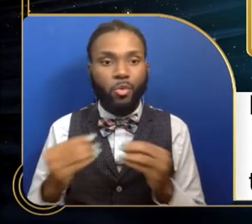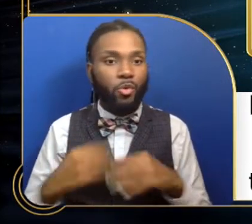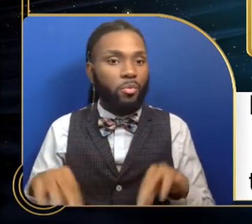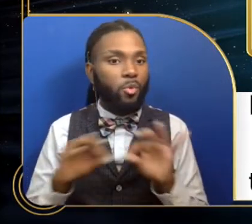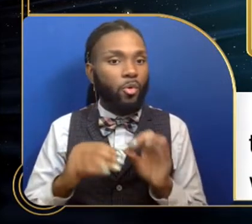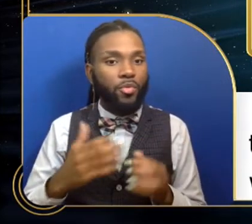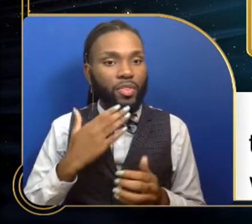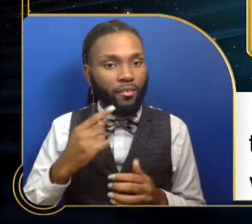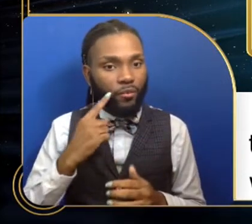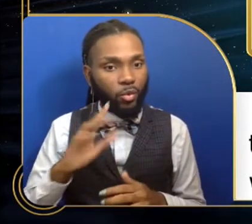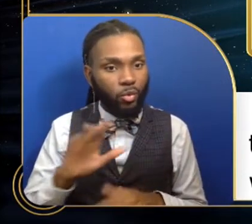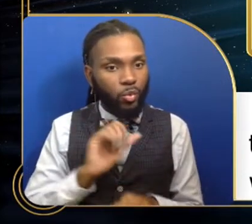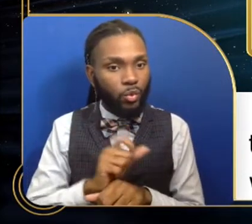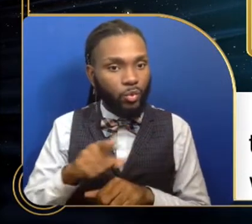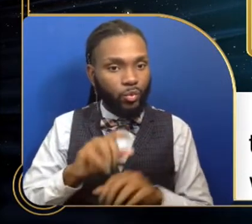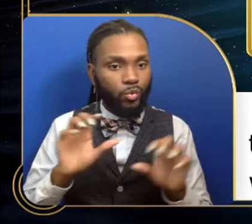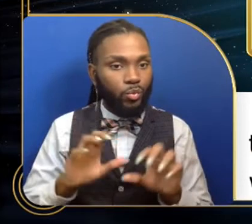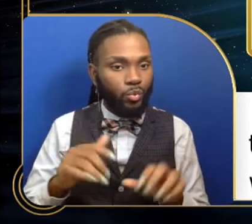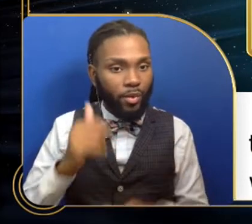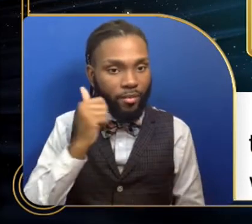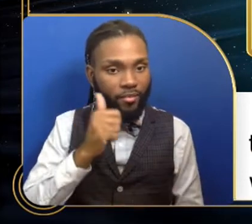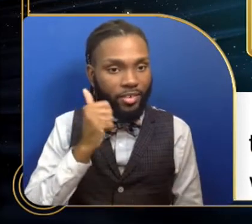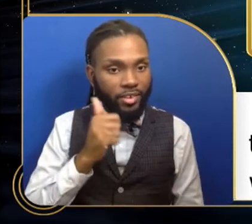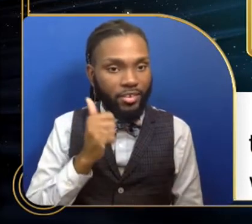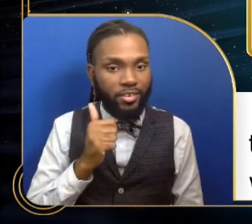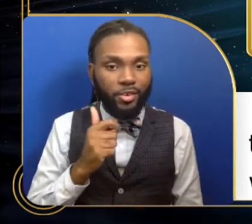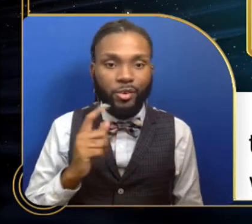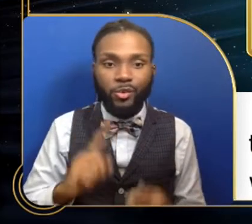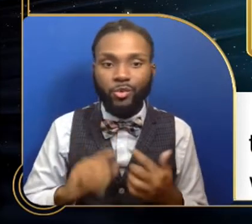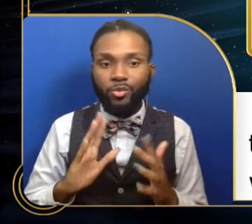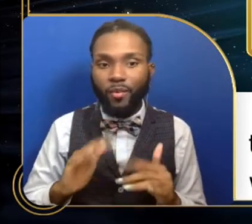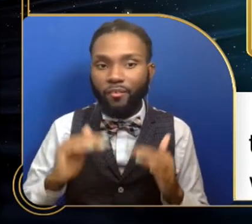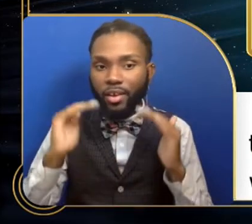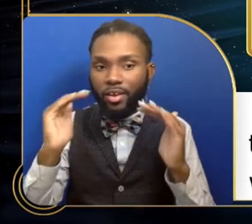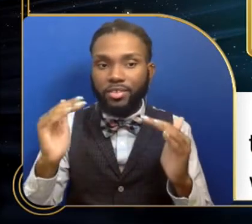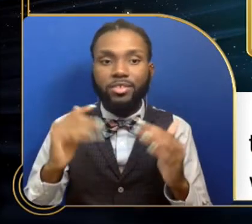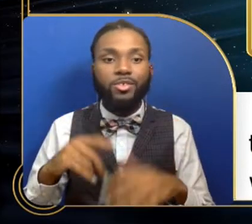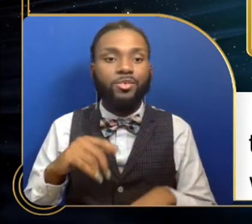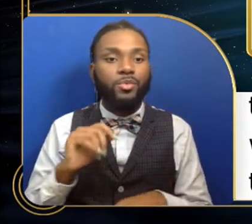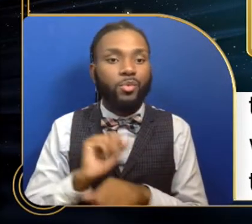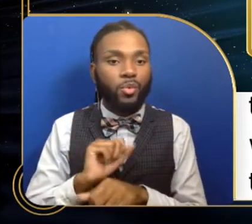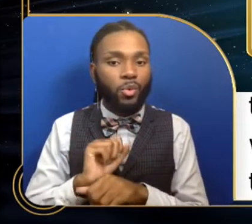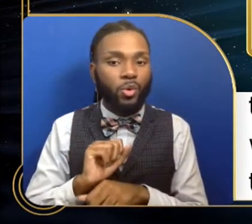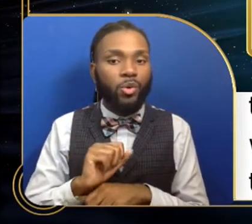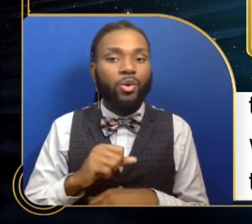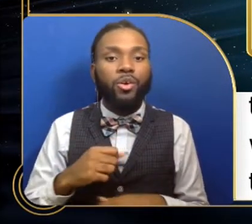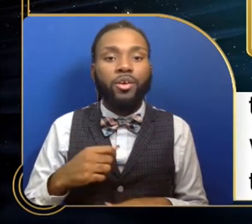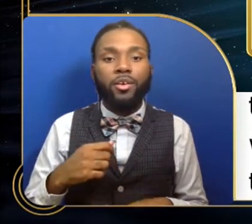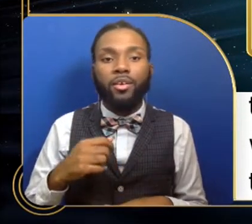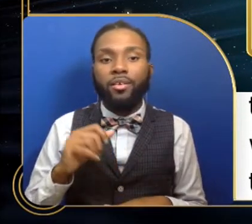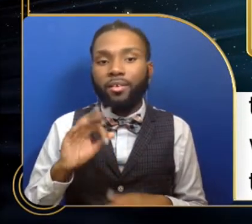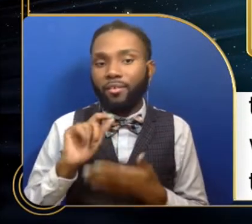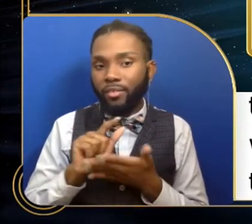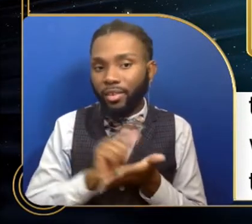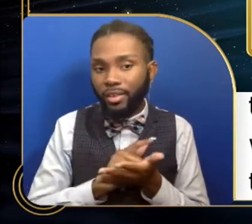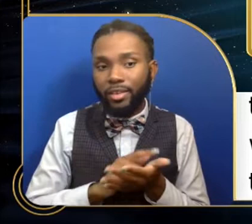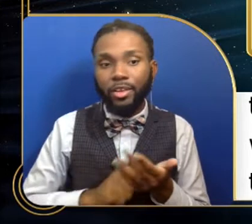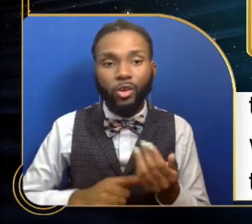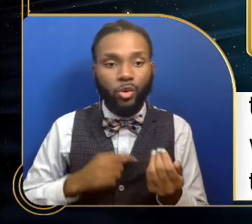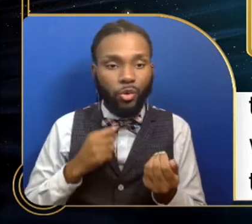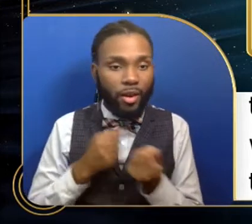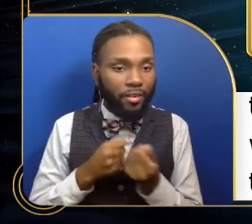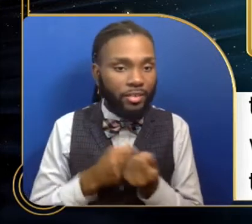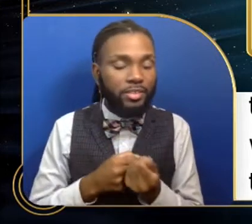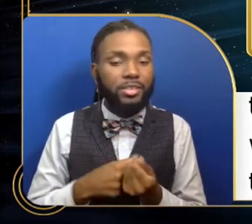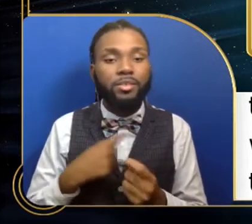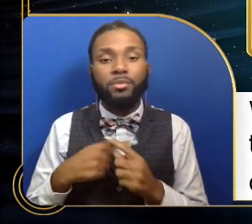do each and every day to advance the work of legal advocacy and the work that you do to